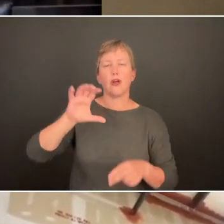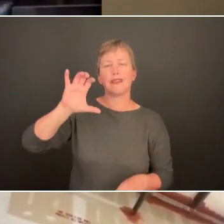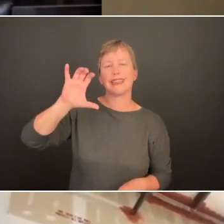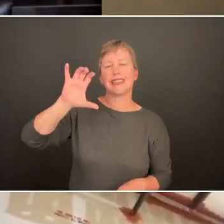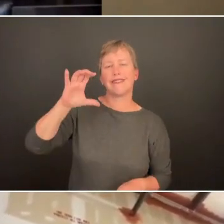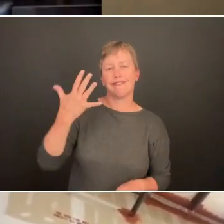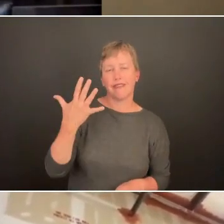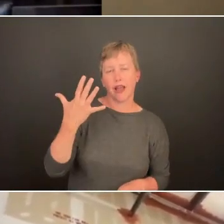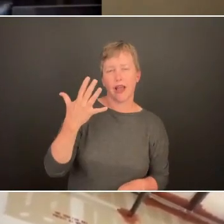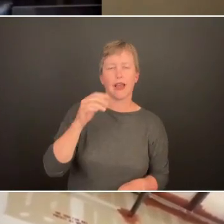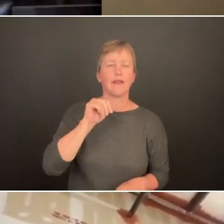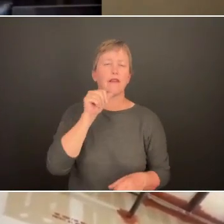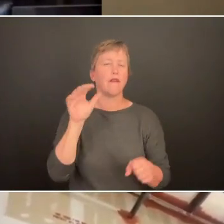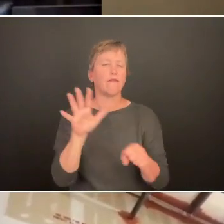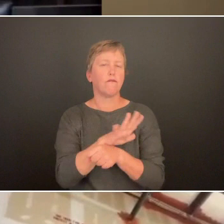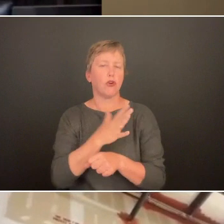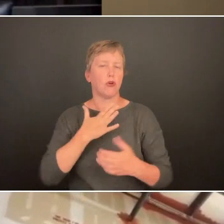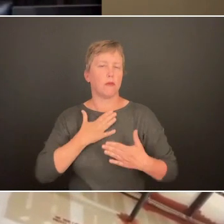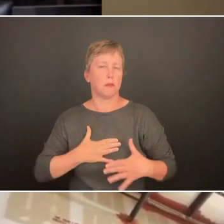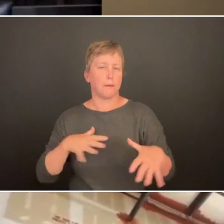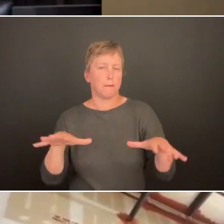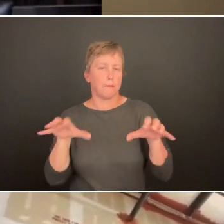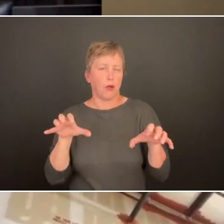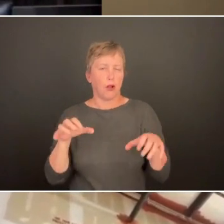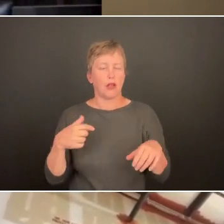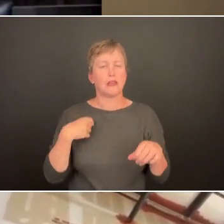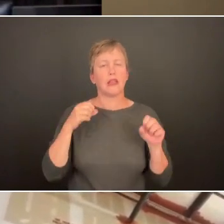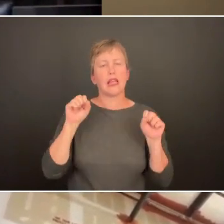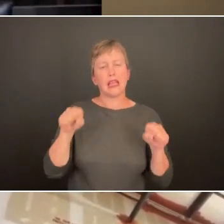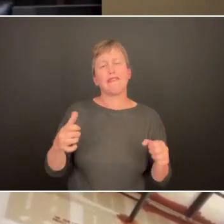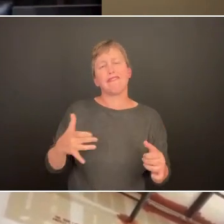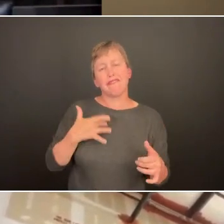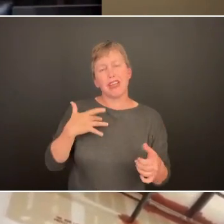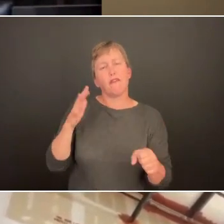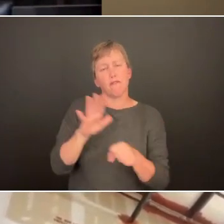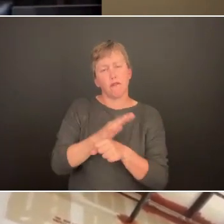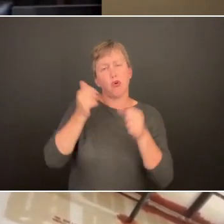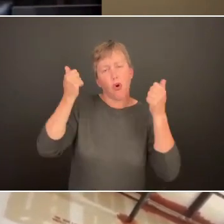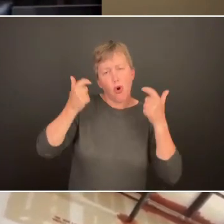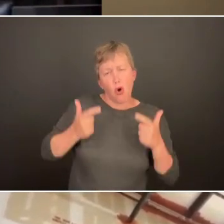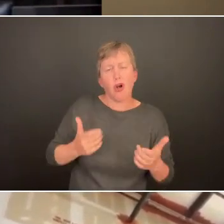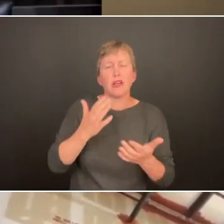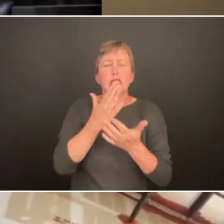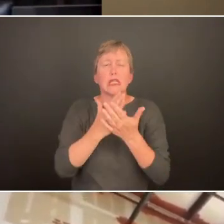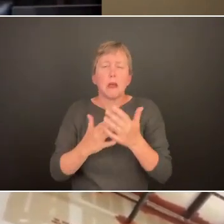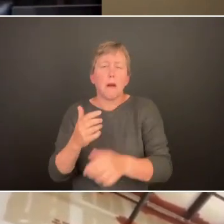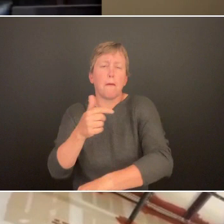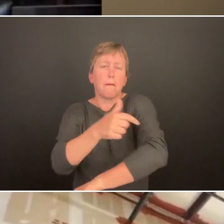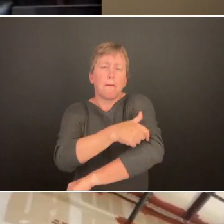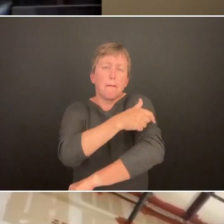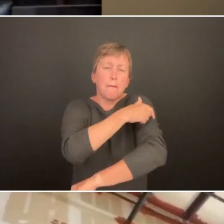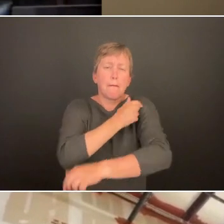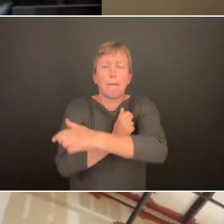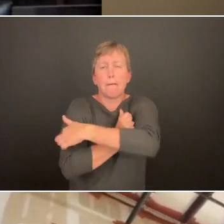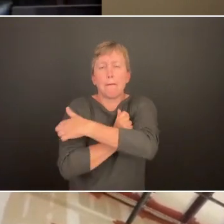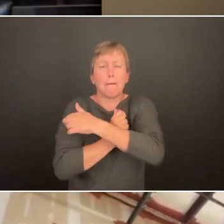so C5 incomplete. I do have full sensation, head to toe, a little spotty